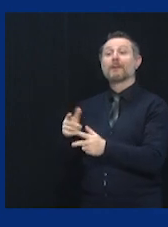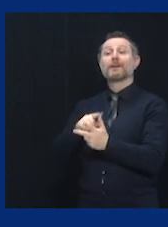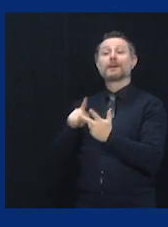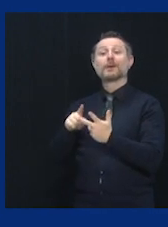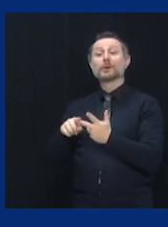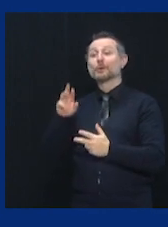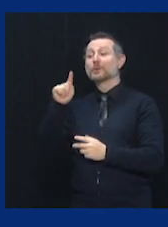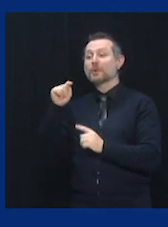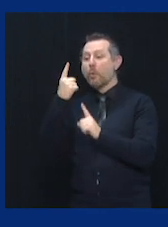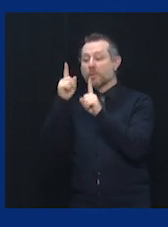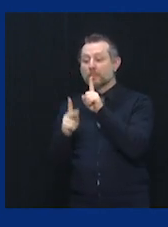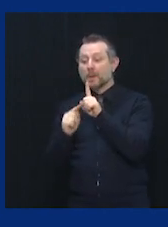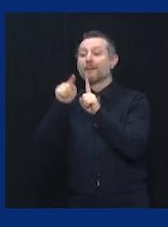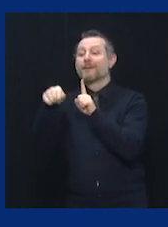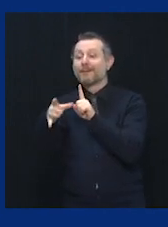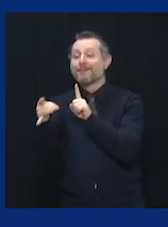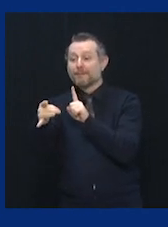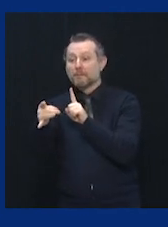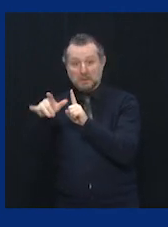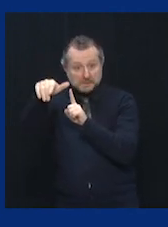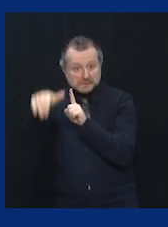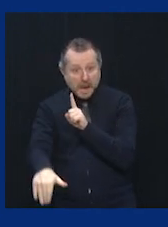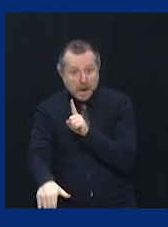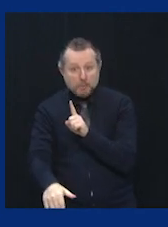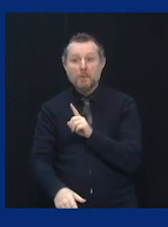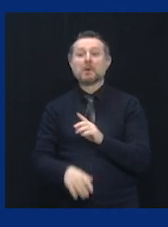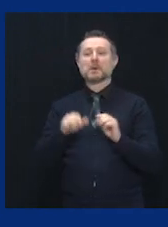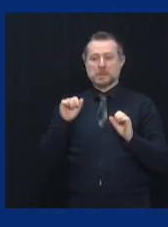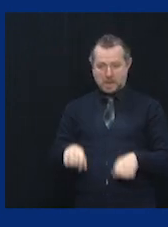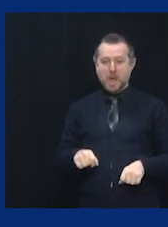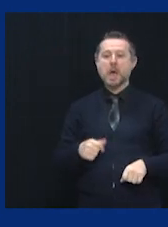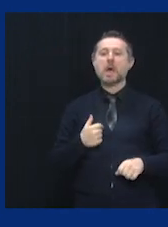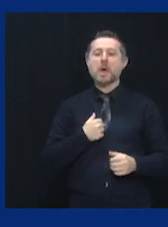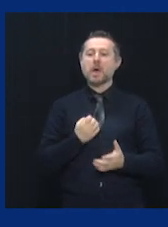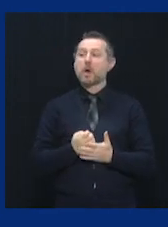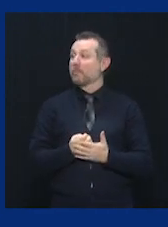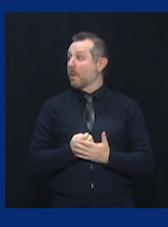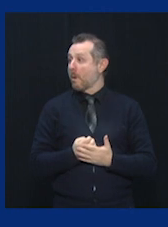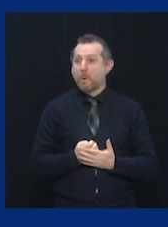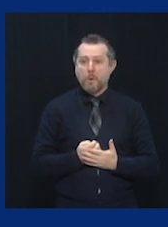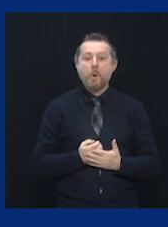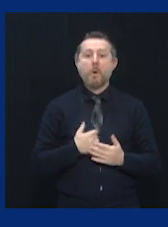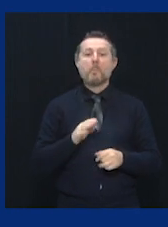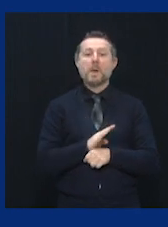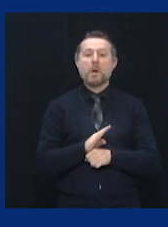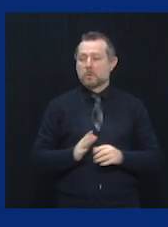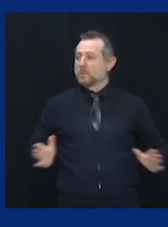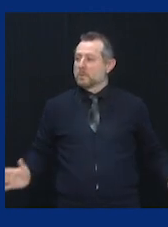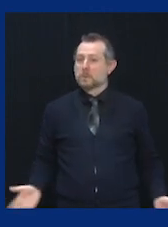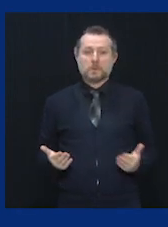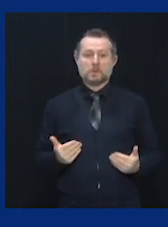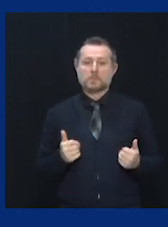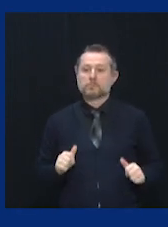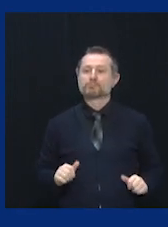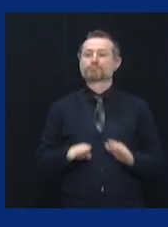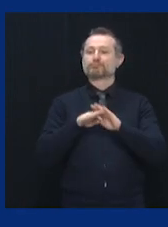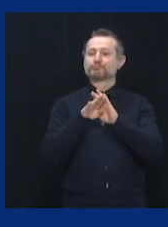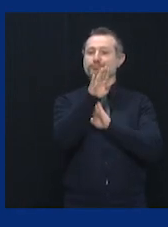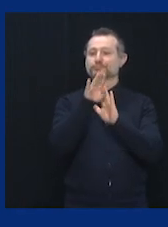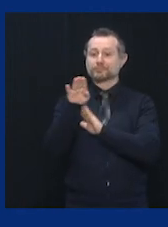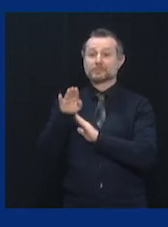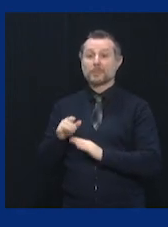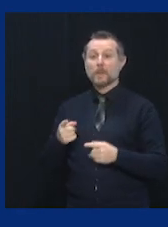then you can increase economic activity. And we're through that holiday period. By the